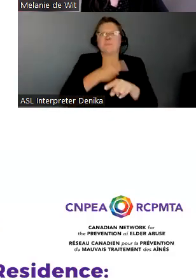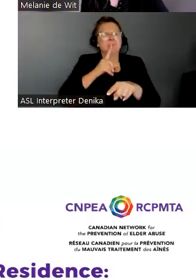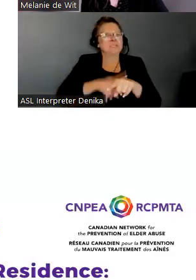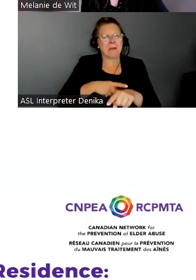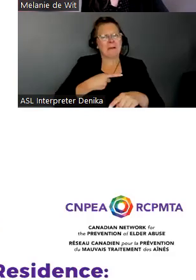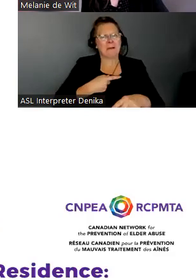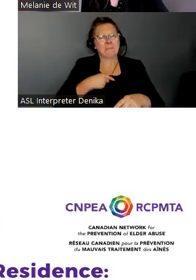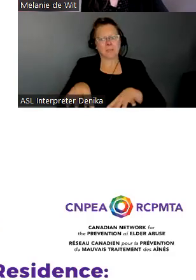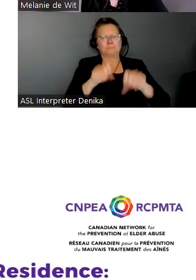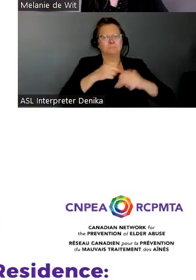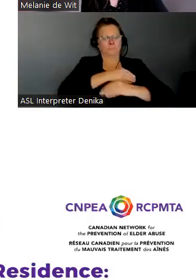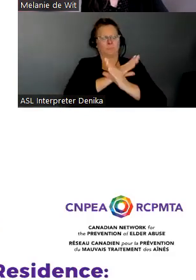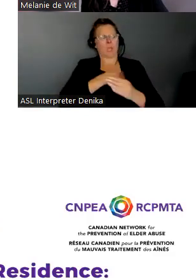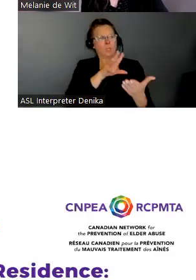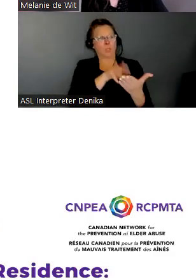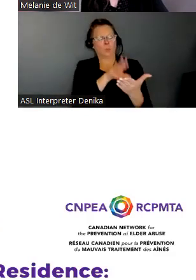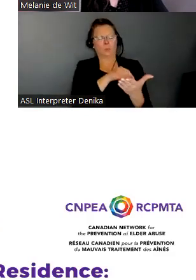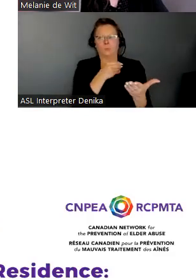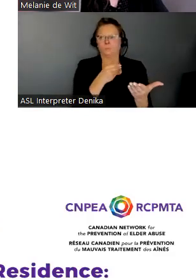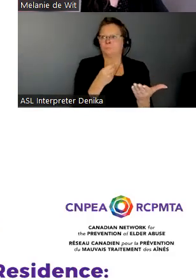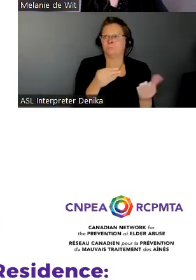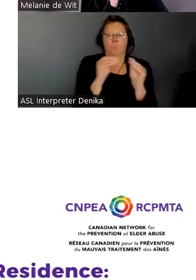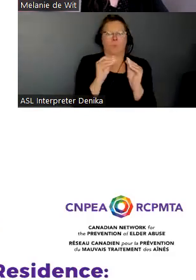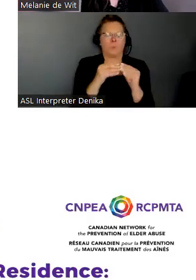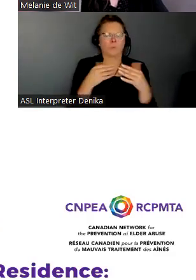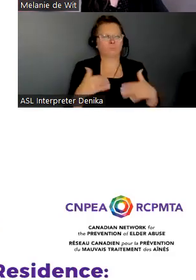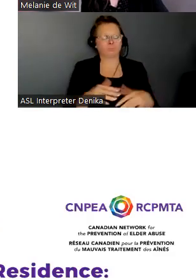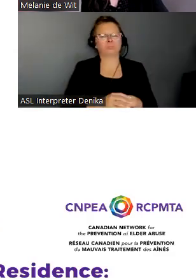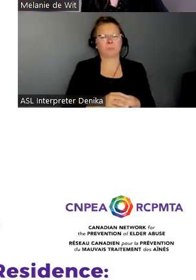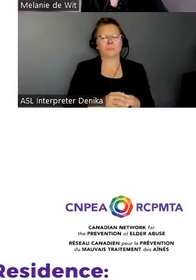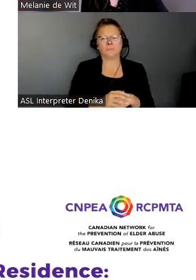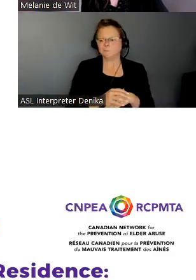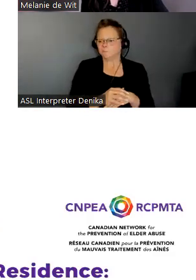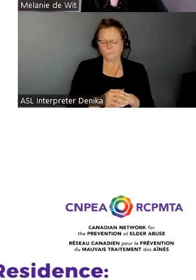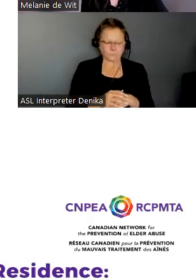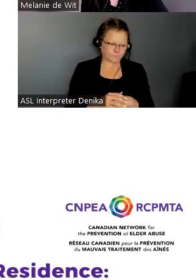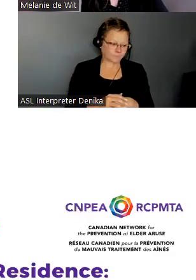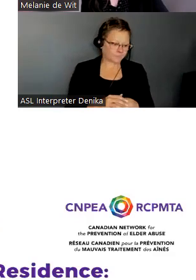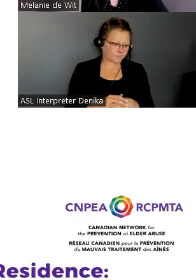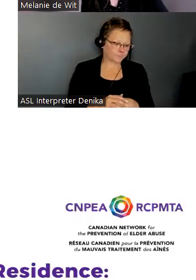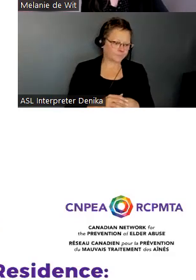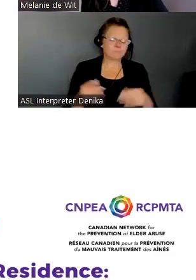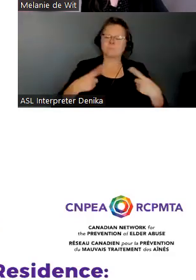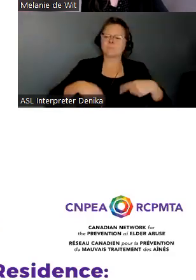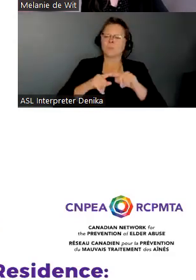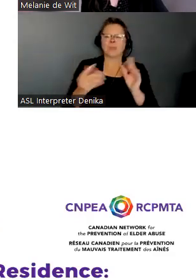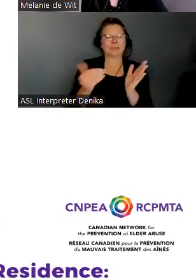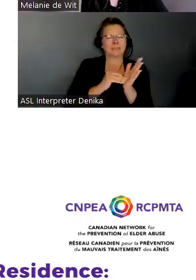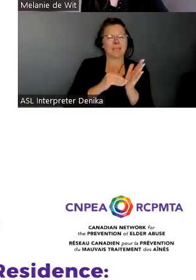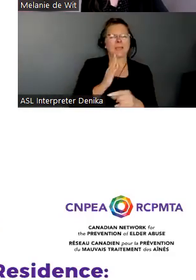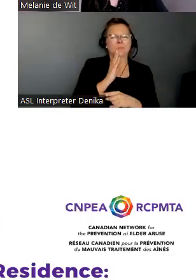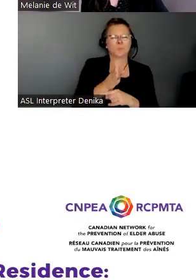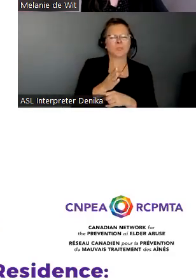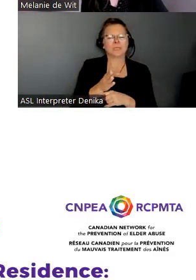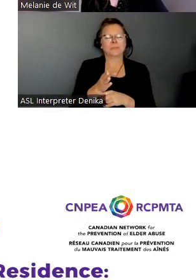learn something new in the presentation. So we'll sort of reconnect with Melanie after the session